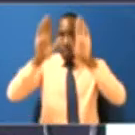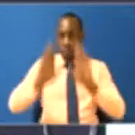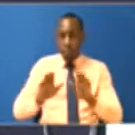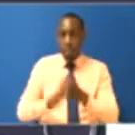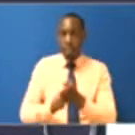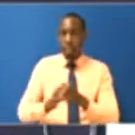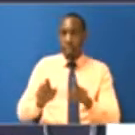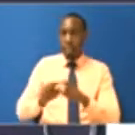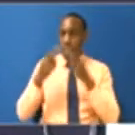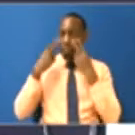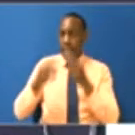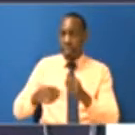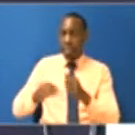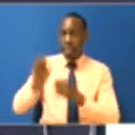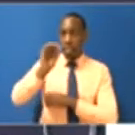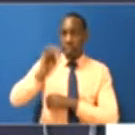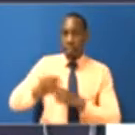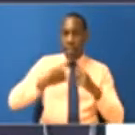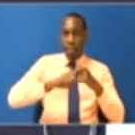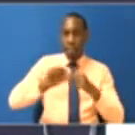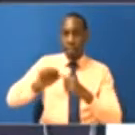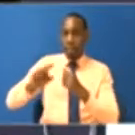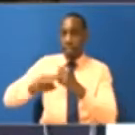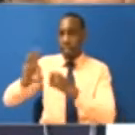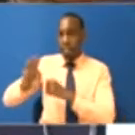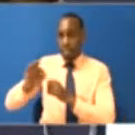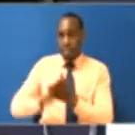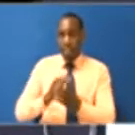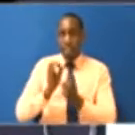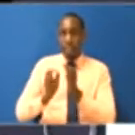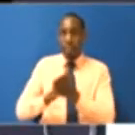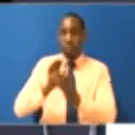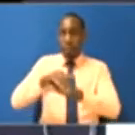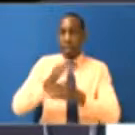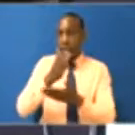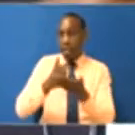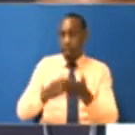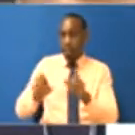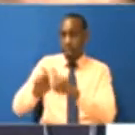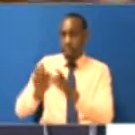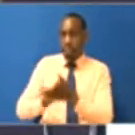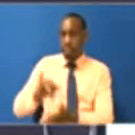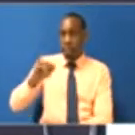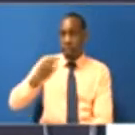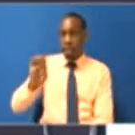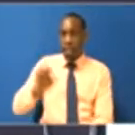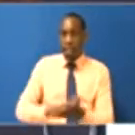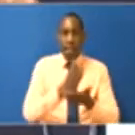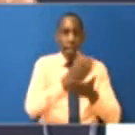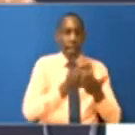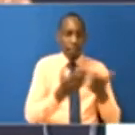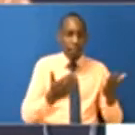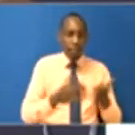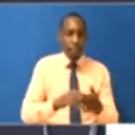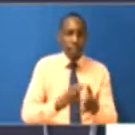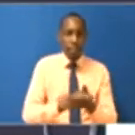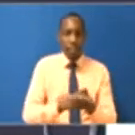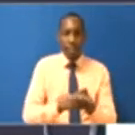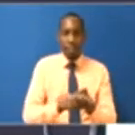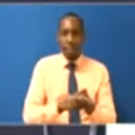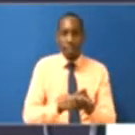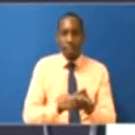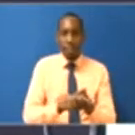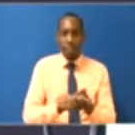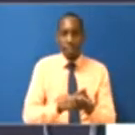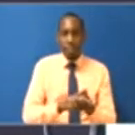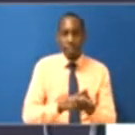percentage 6563 if we got a half of what we had in igade and the half of what we had in polycap we